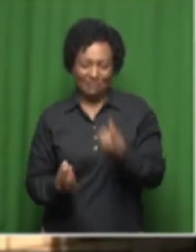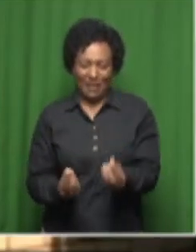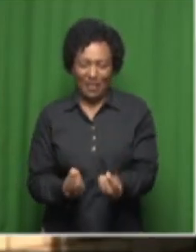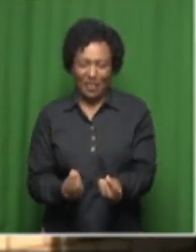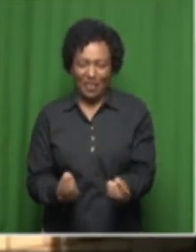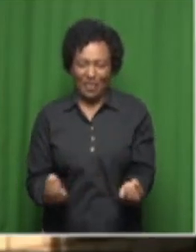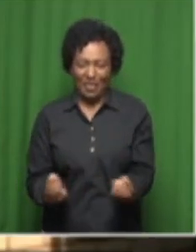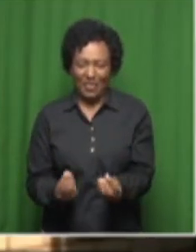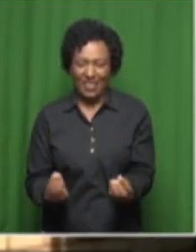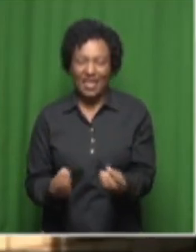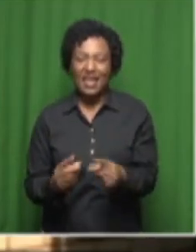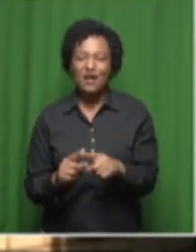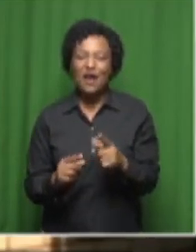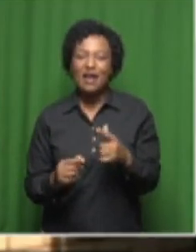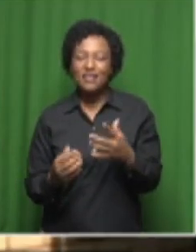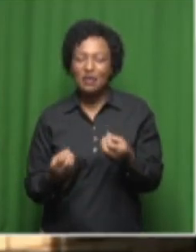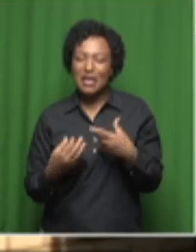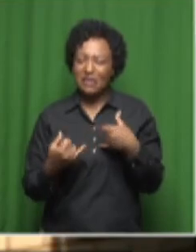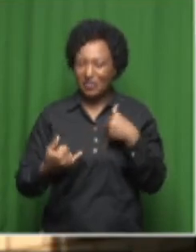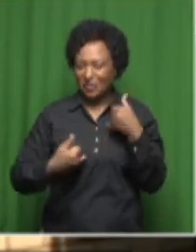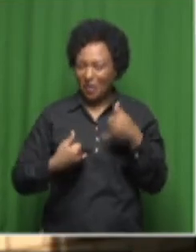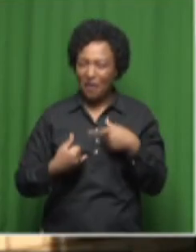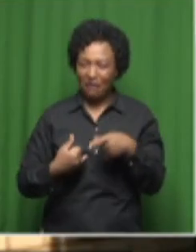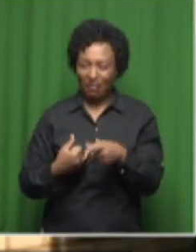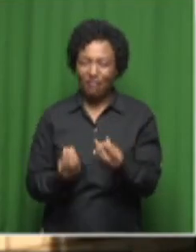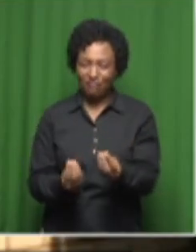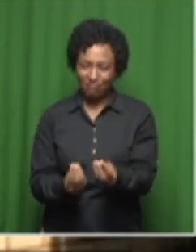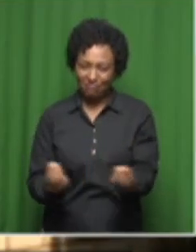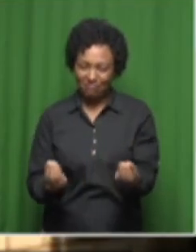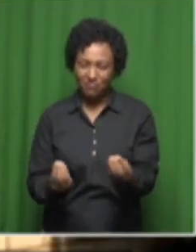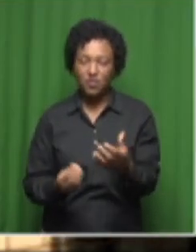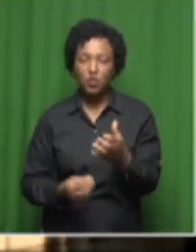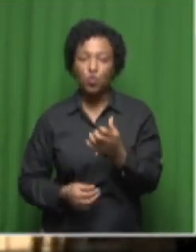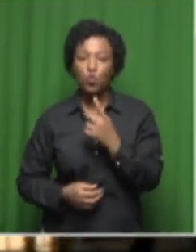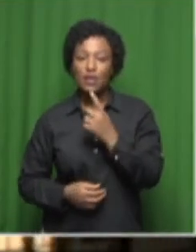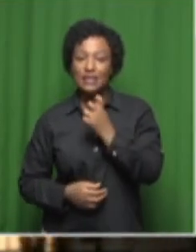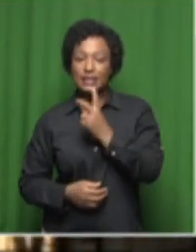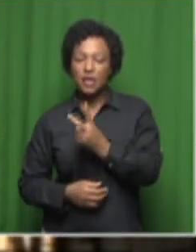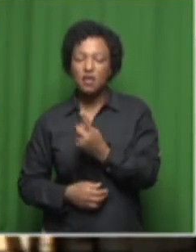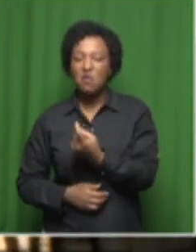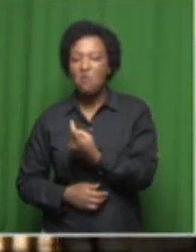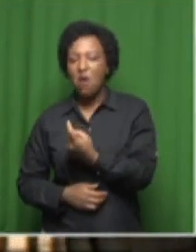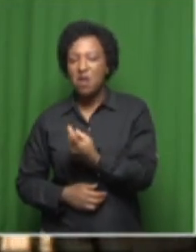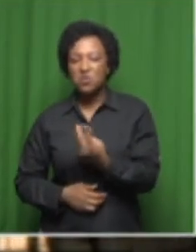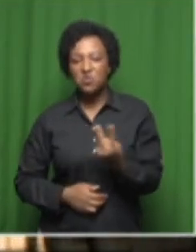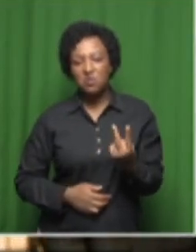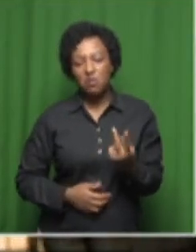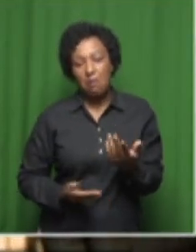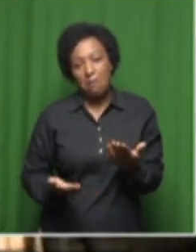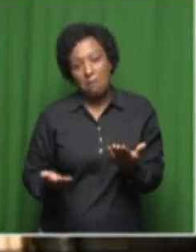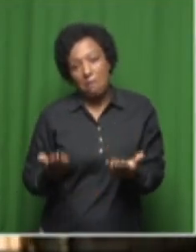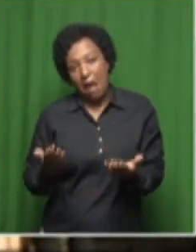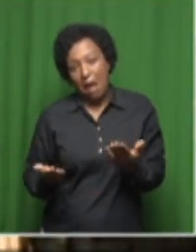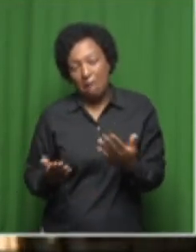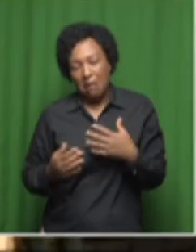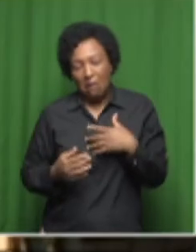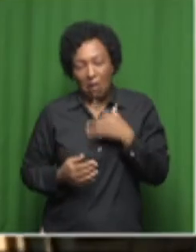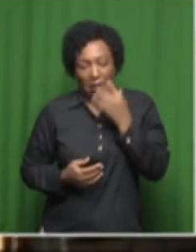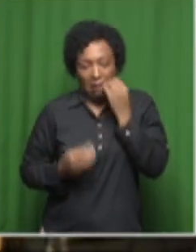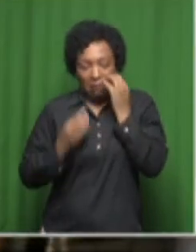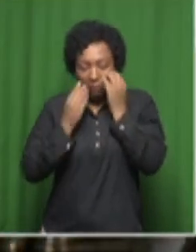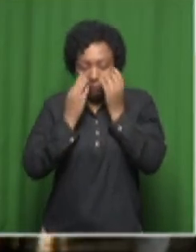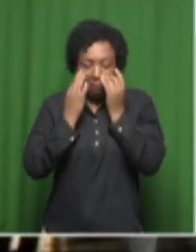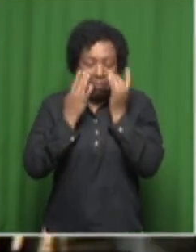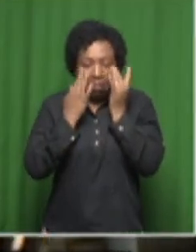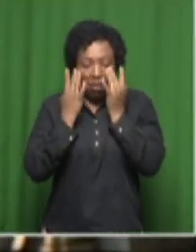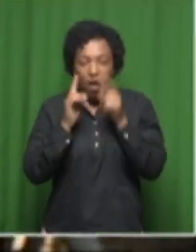be smiling when they walk into class. And then, of course, we'll see 1 or 2 that might shed a few tears, but mostly I found